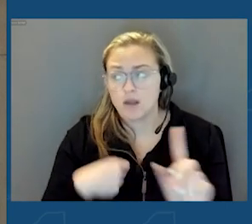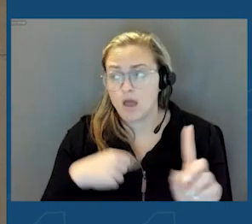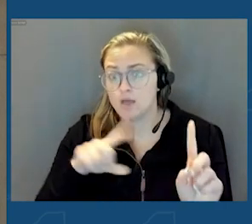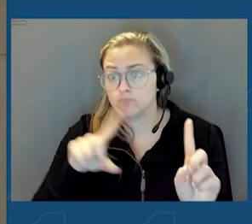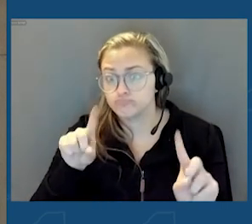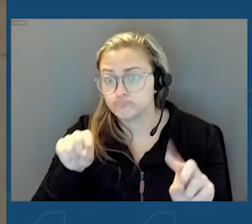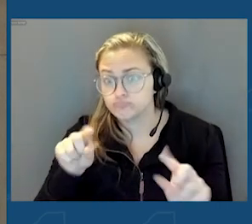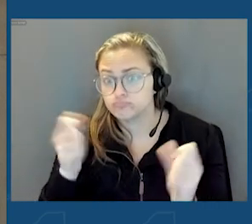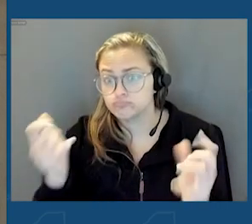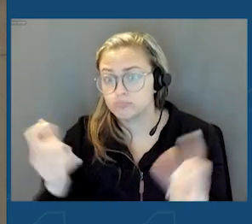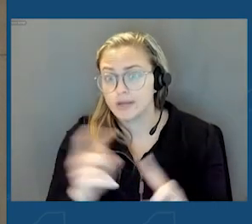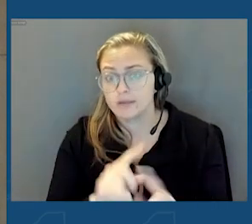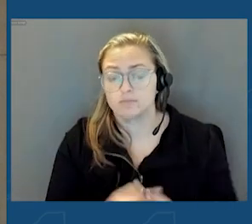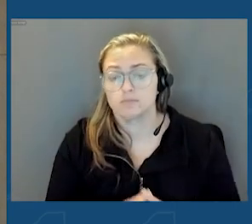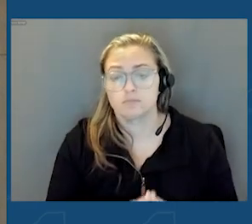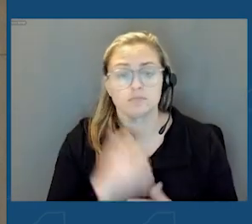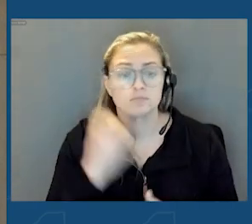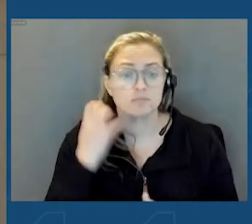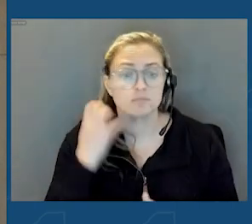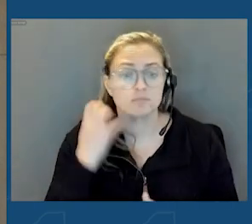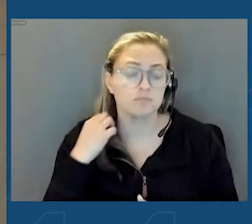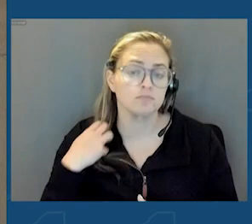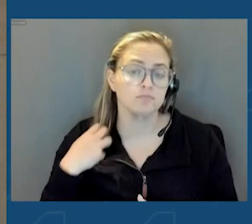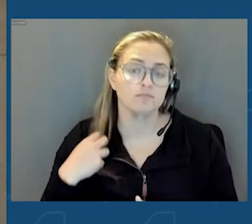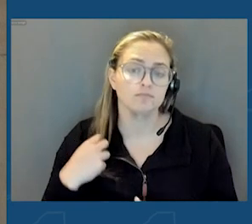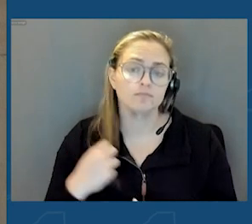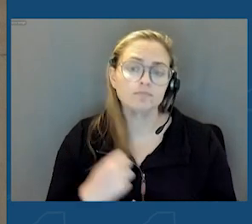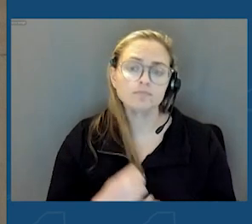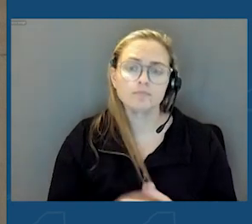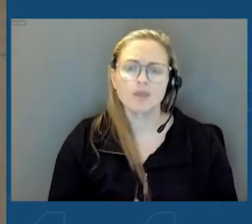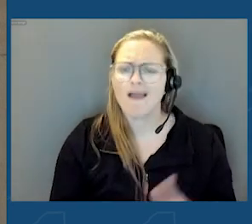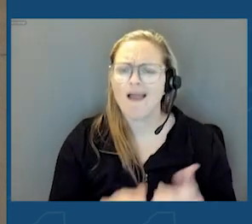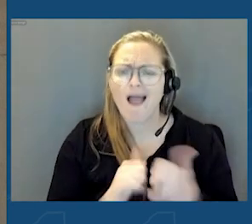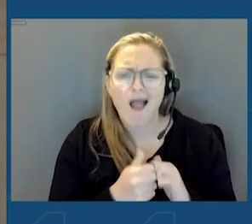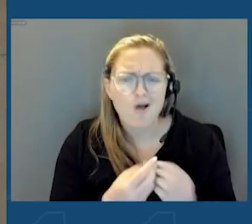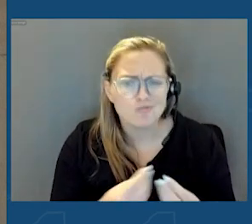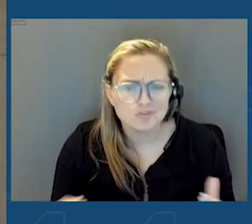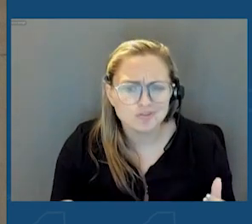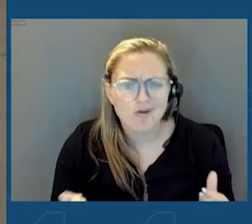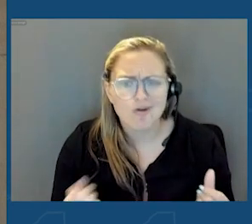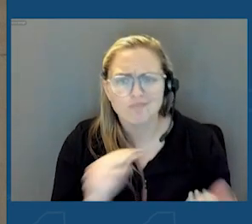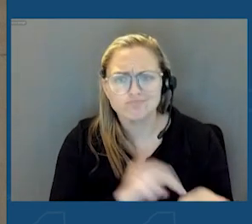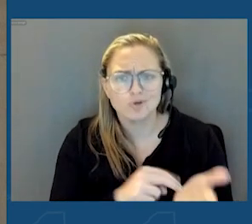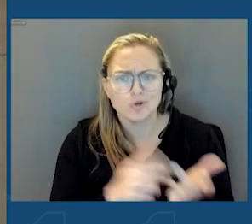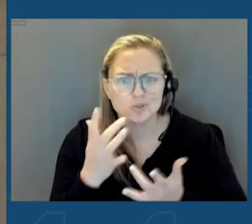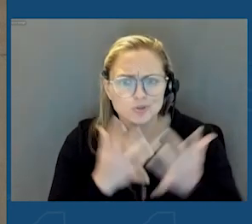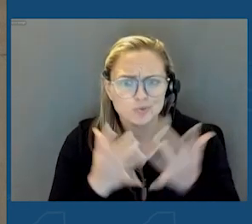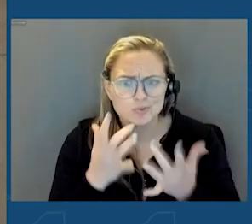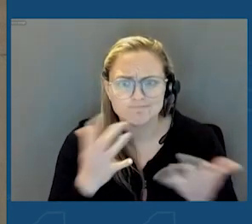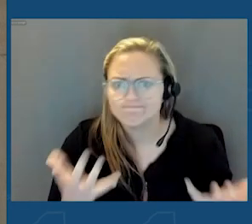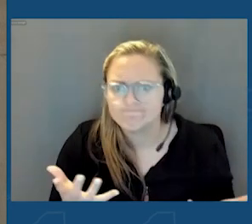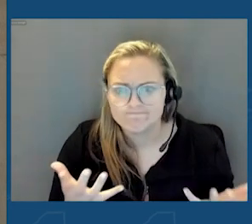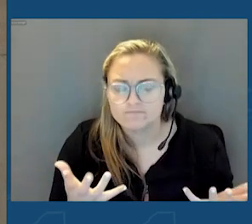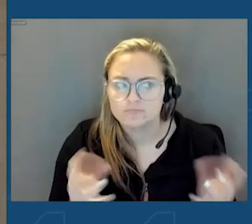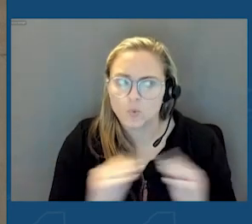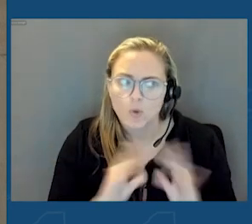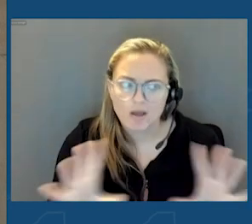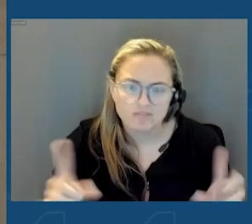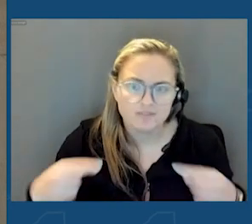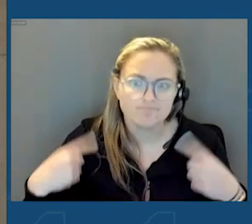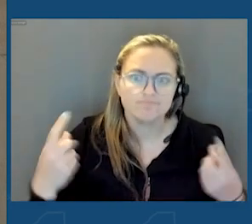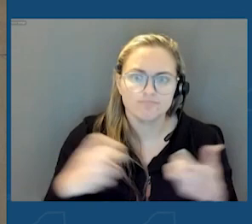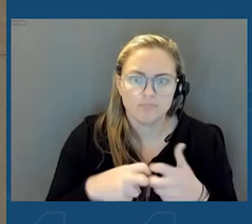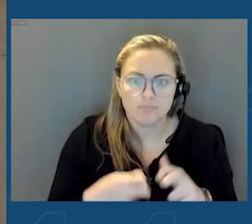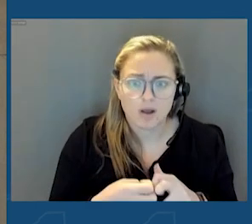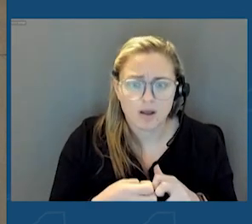on how to resolve the nursing shortage. So this is obviously a problem that is not